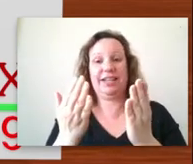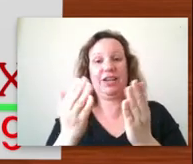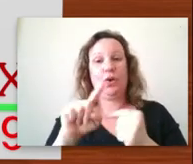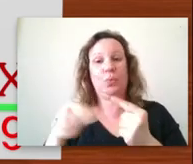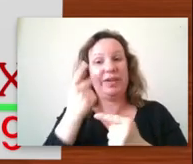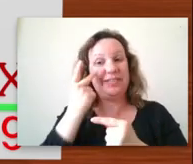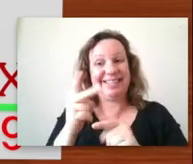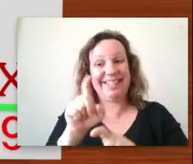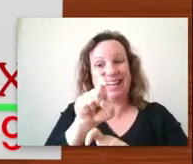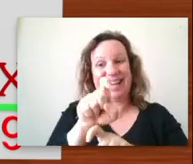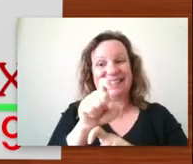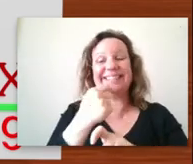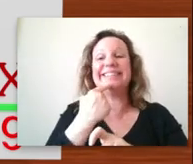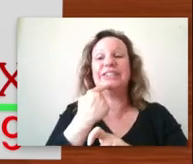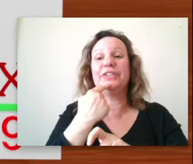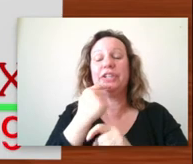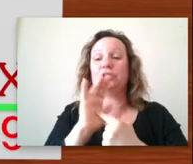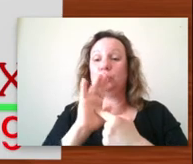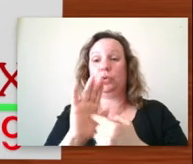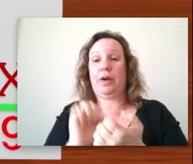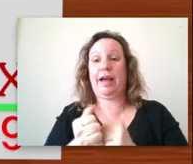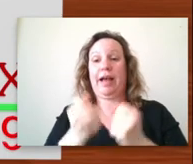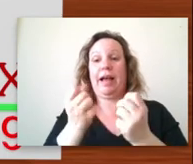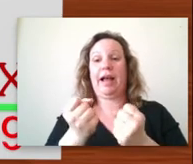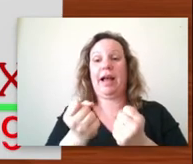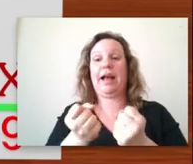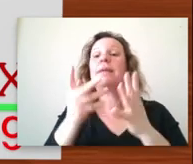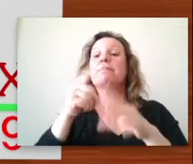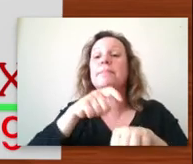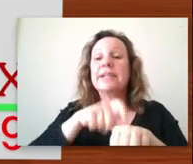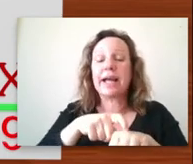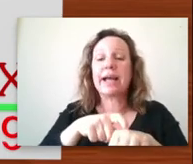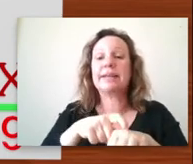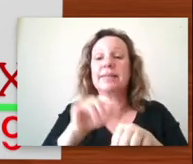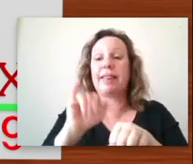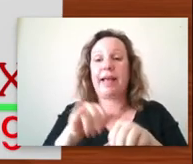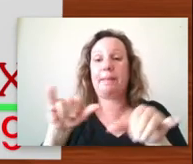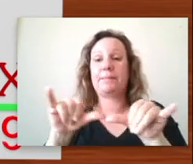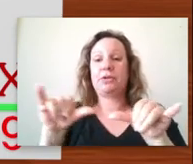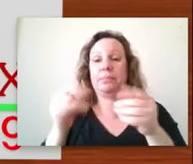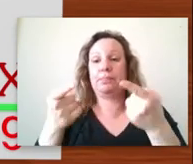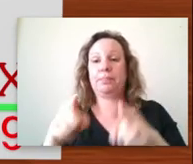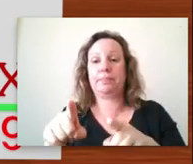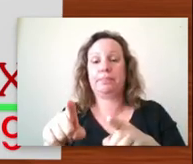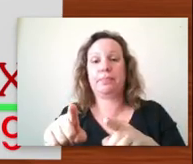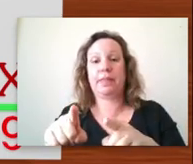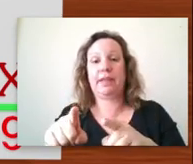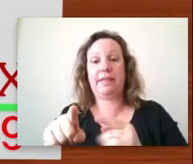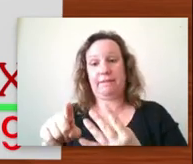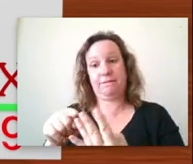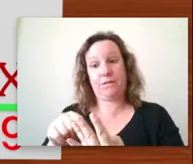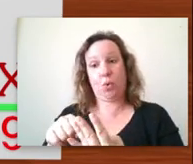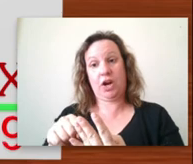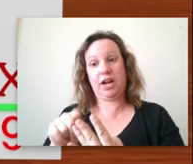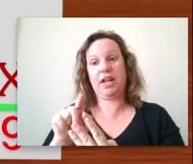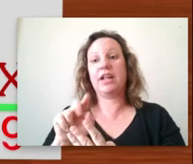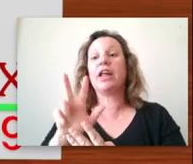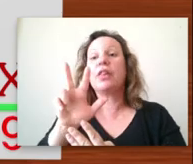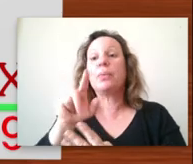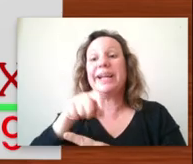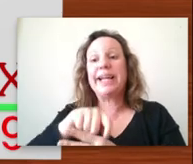us how many times that number occurs. For example, we can see that above the 4 we see 3 x's, which means